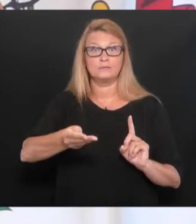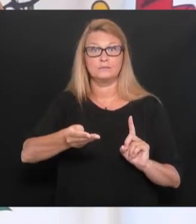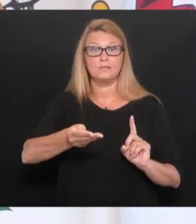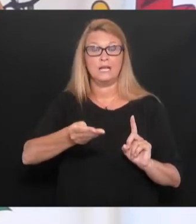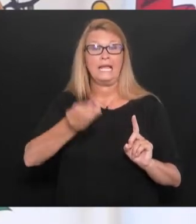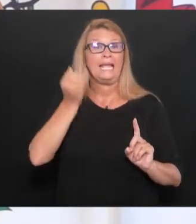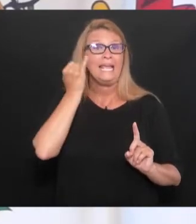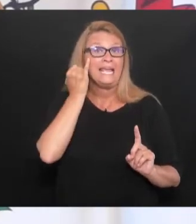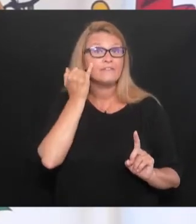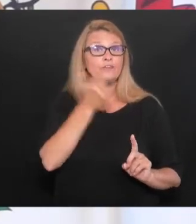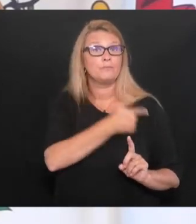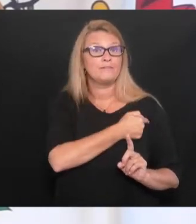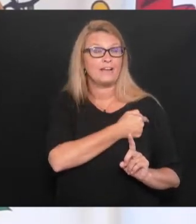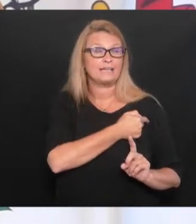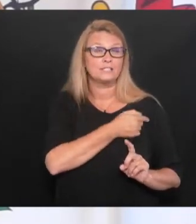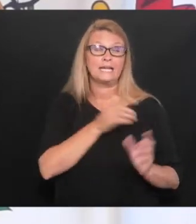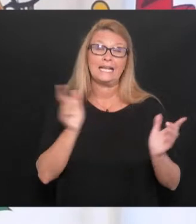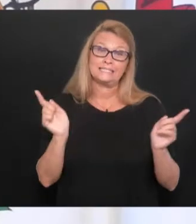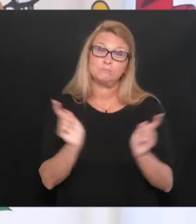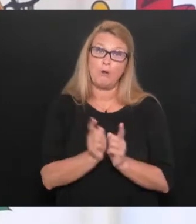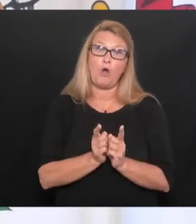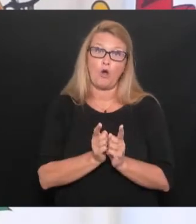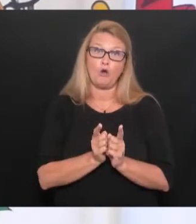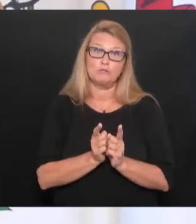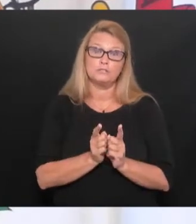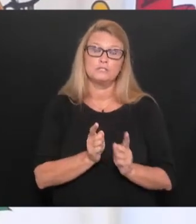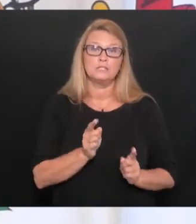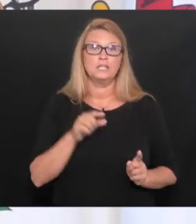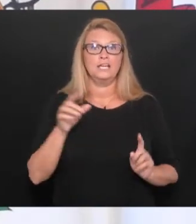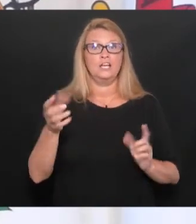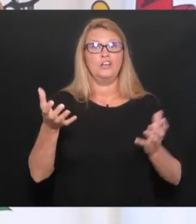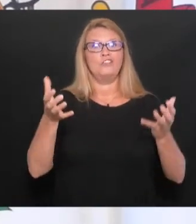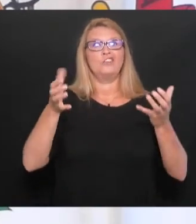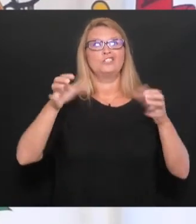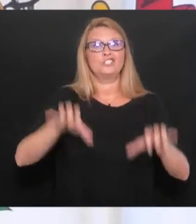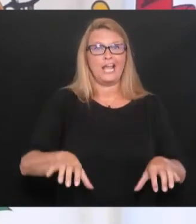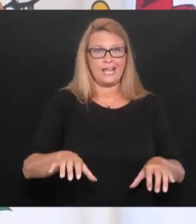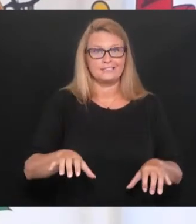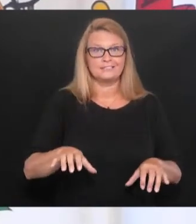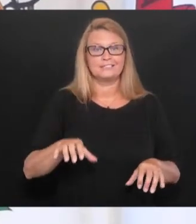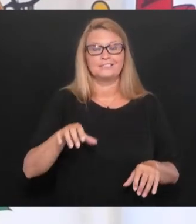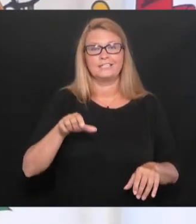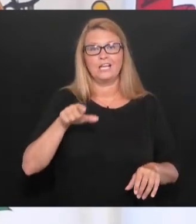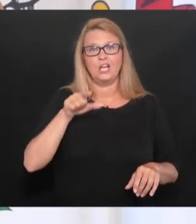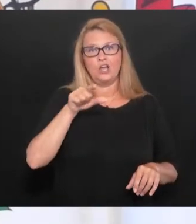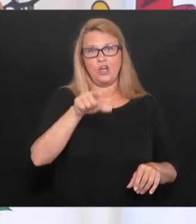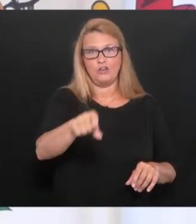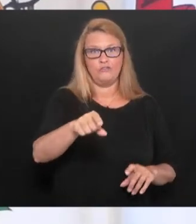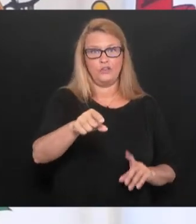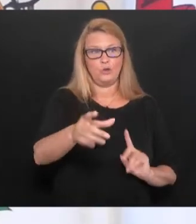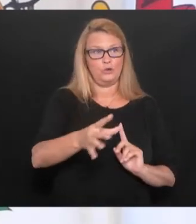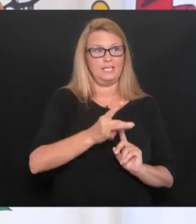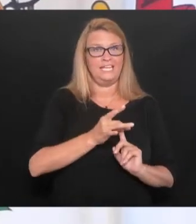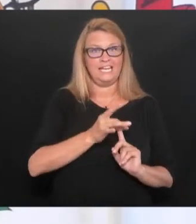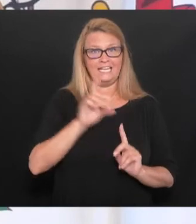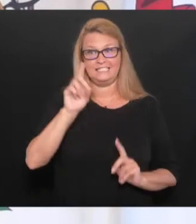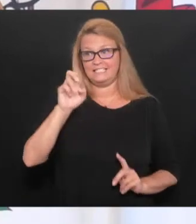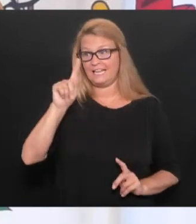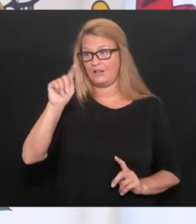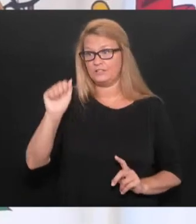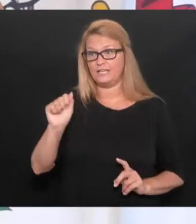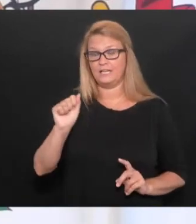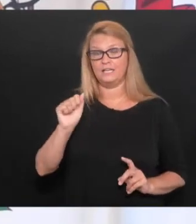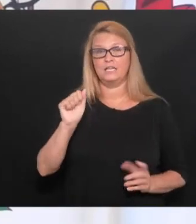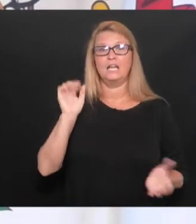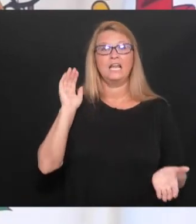really small. The chance of you getting the Delta variant if you've been vaccinated